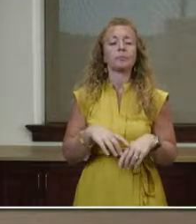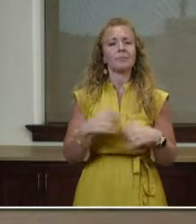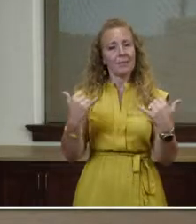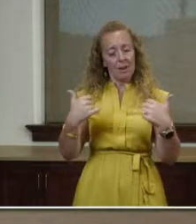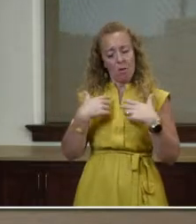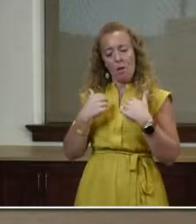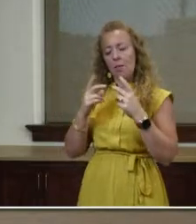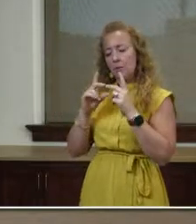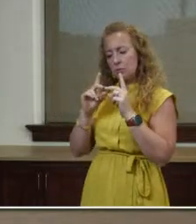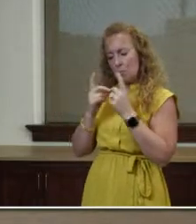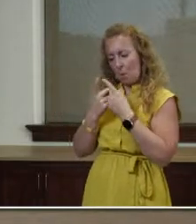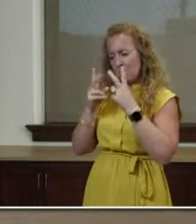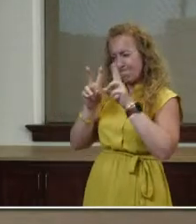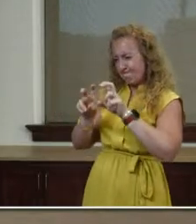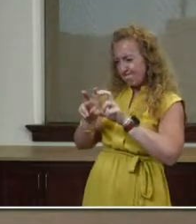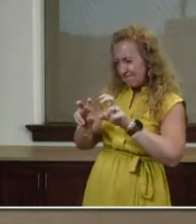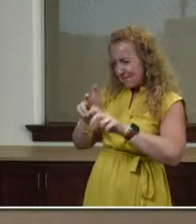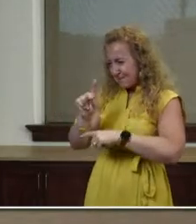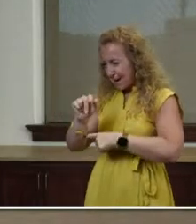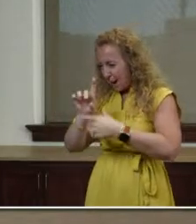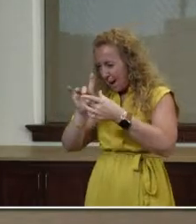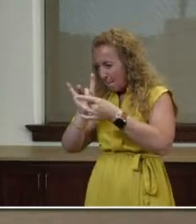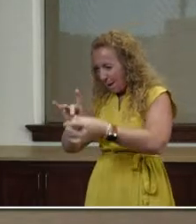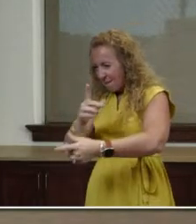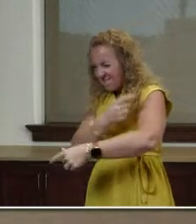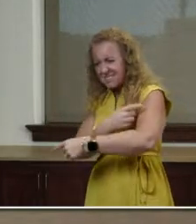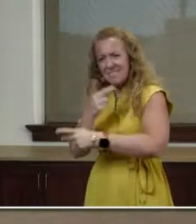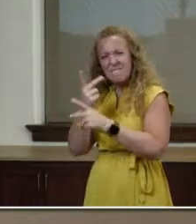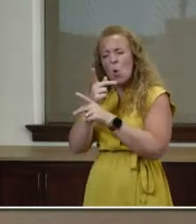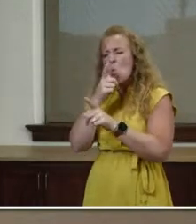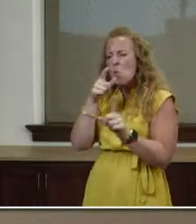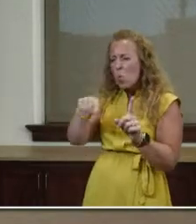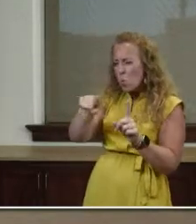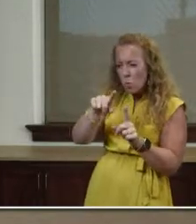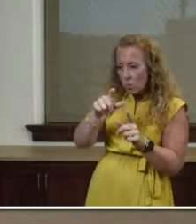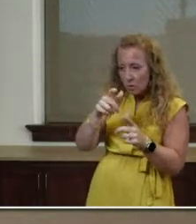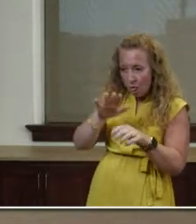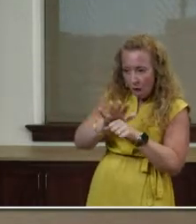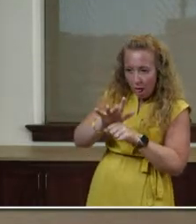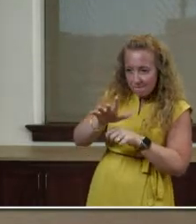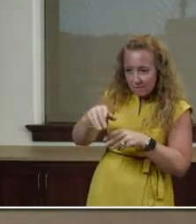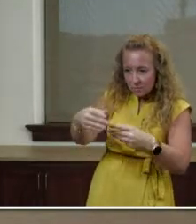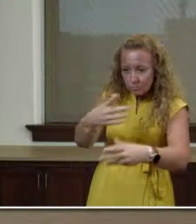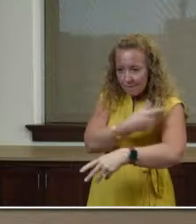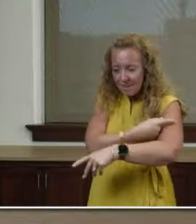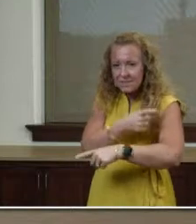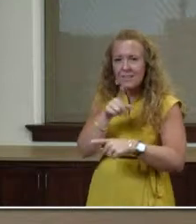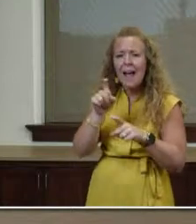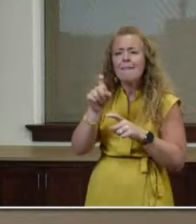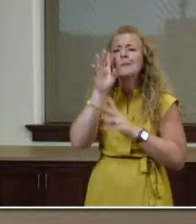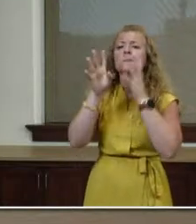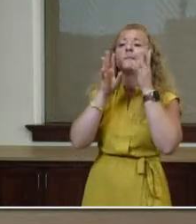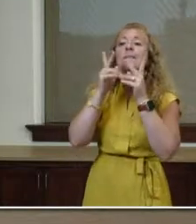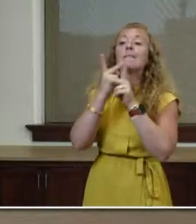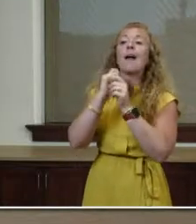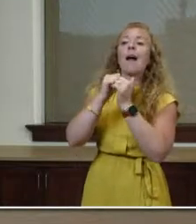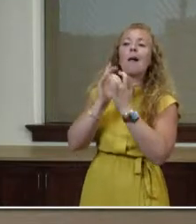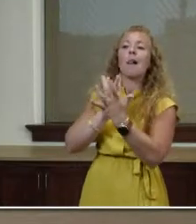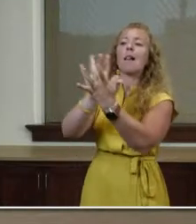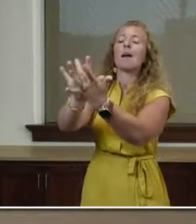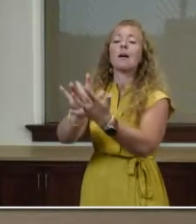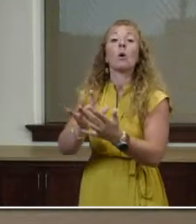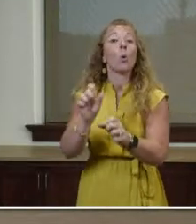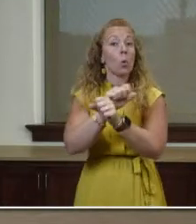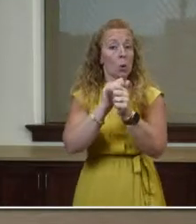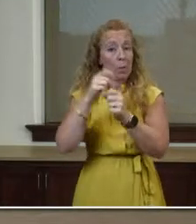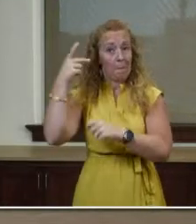analyzing vaccination data to pinpoint who has been underserved and where creative outreach is most needed. We're working with the Pennsylvania